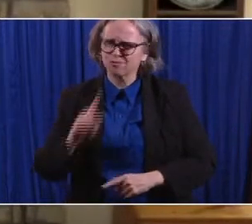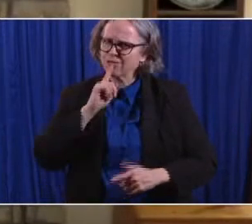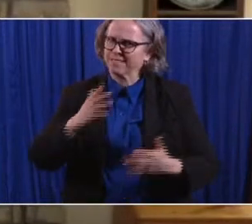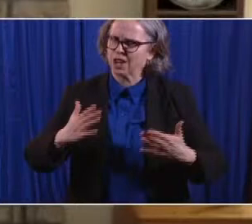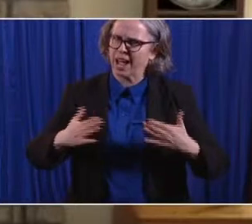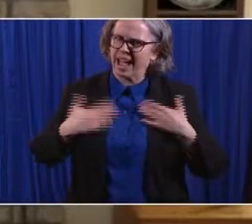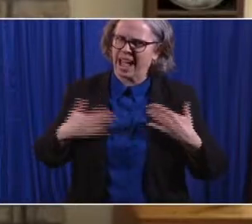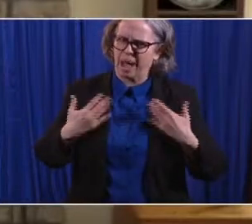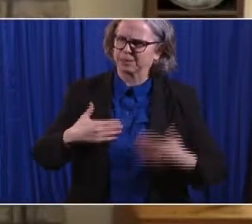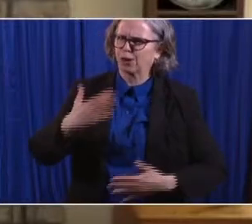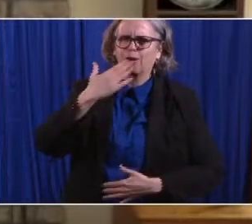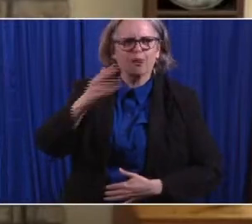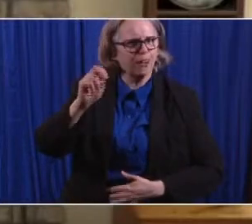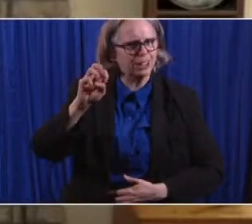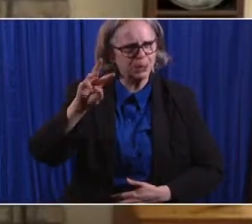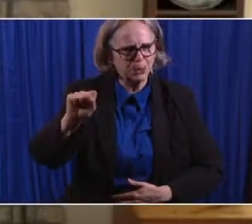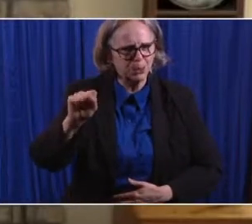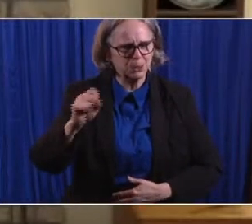look at the next one.